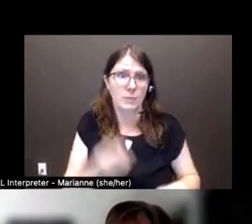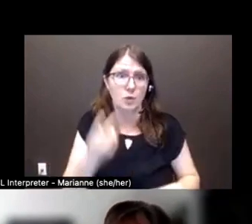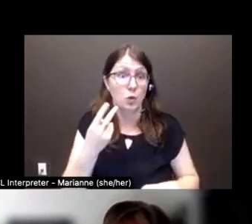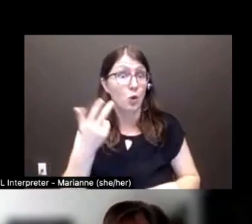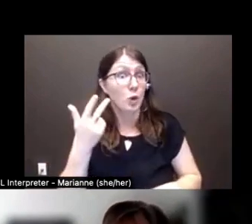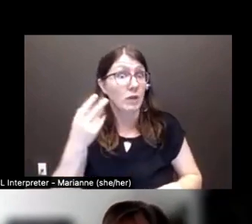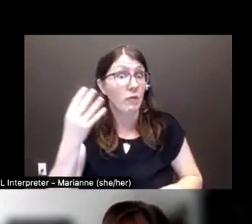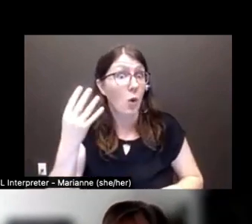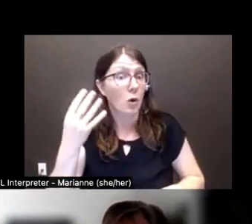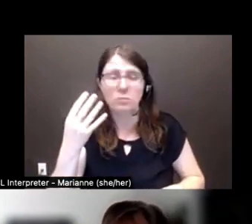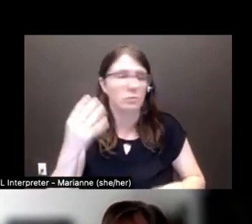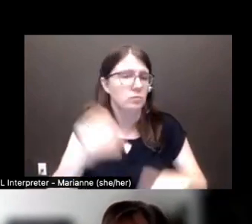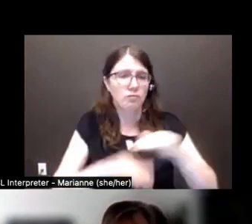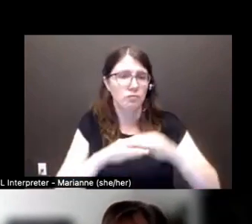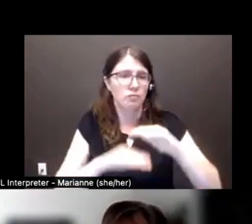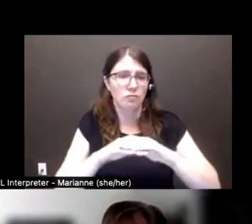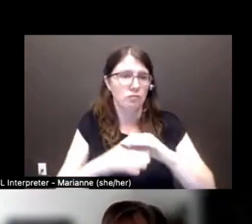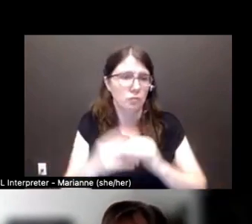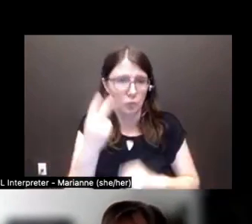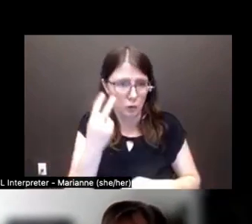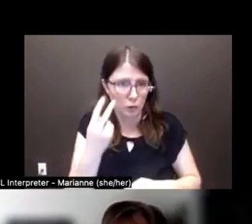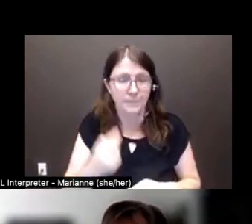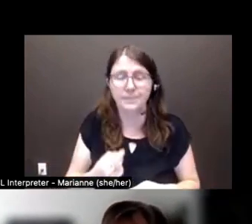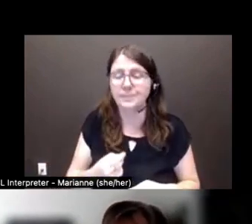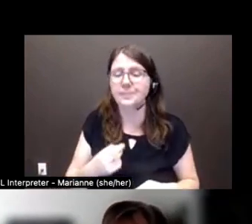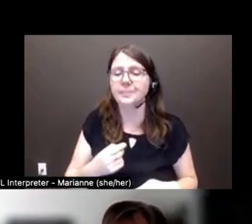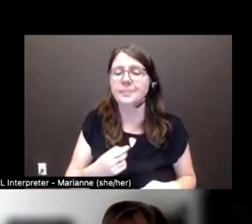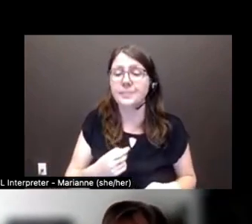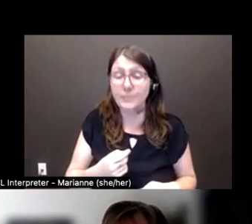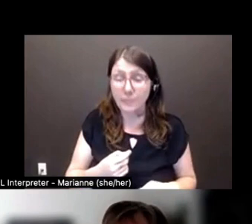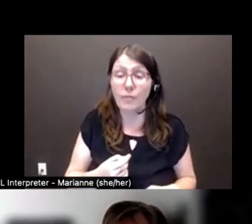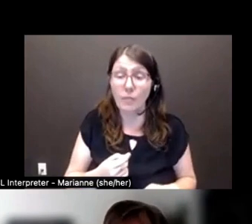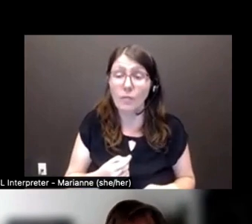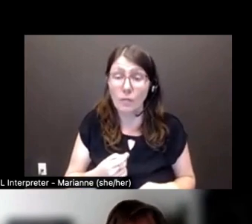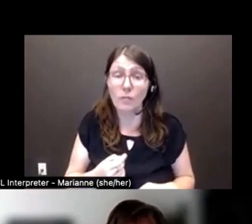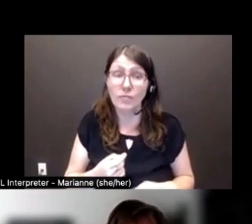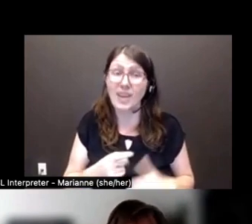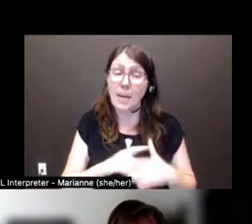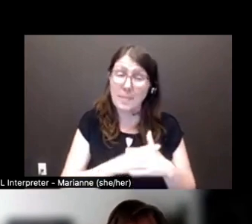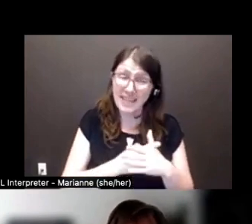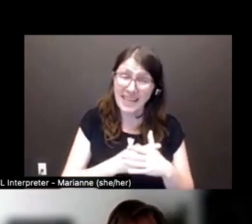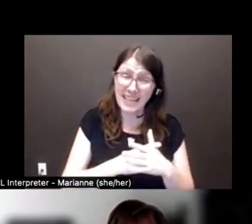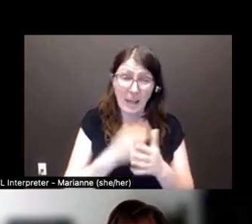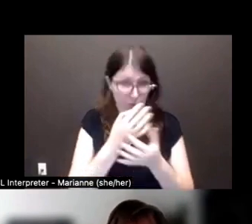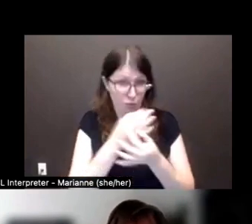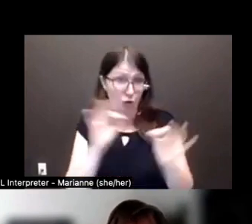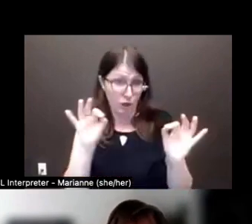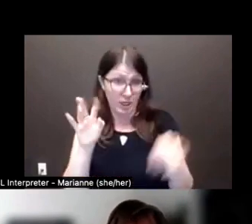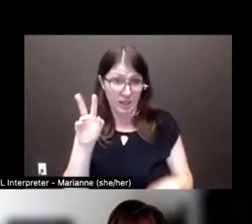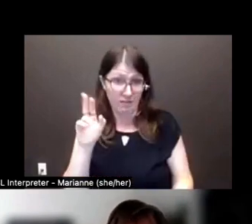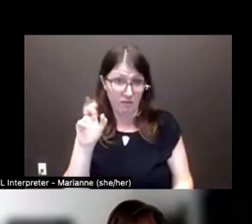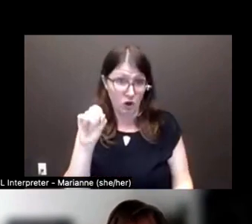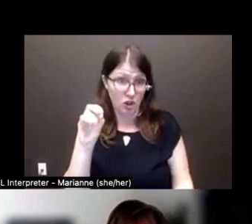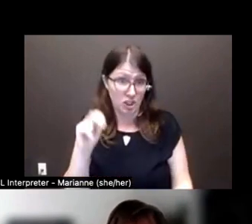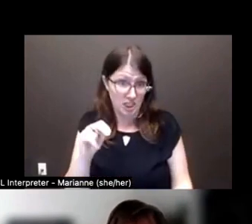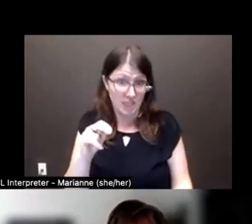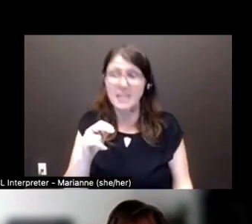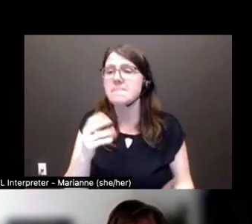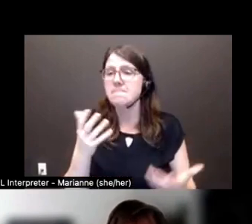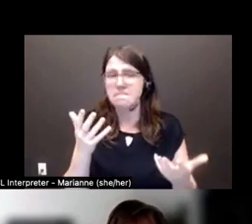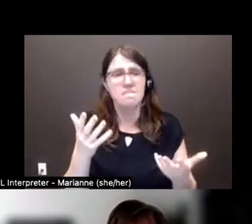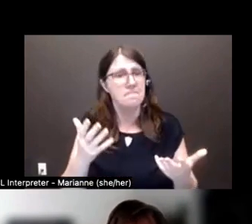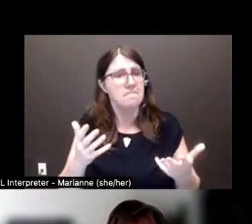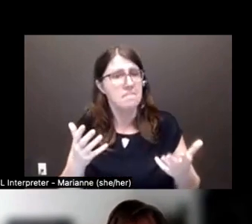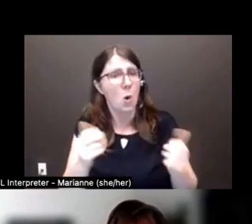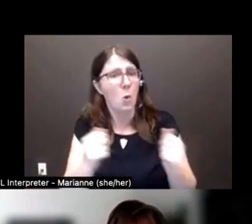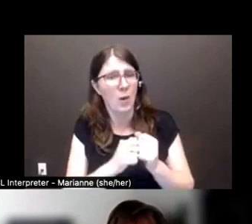We used it at the beginning, as Alicia mentioned, with a watermark. All the videos that we recorded, it